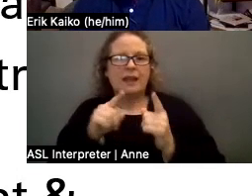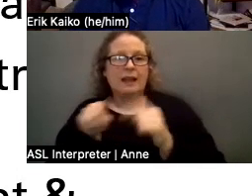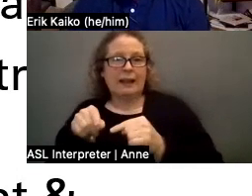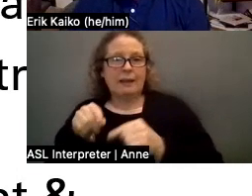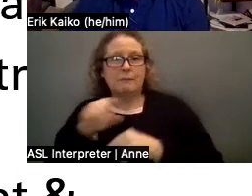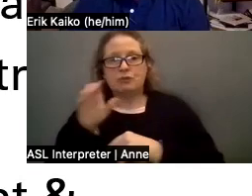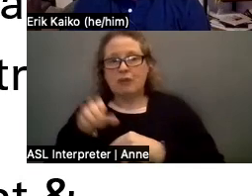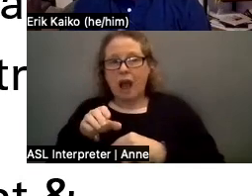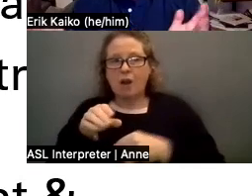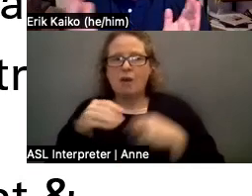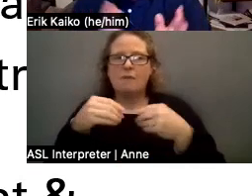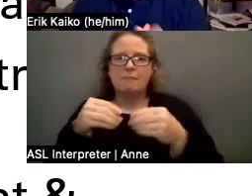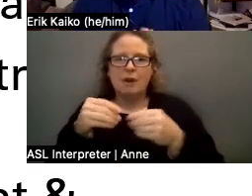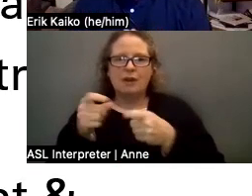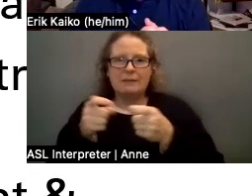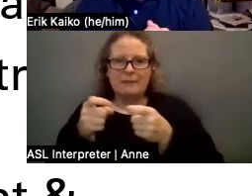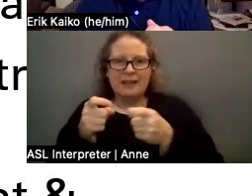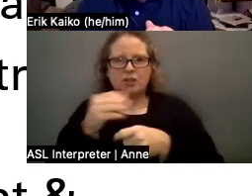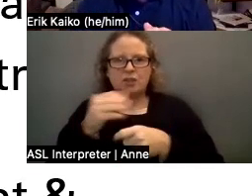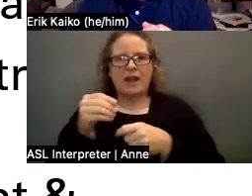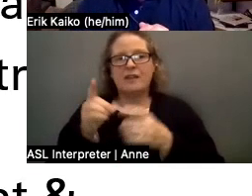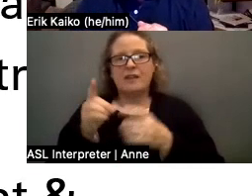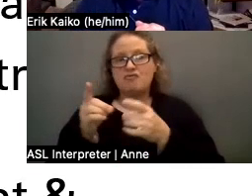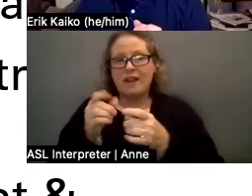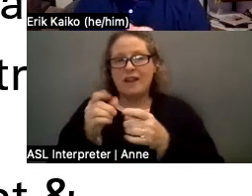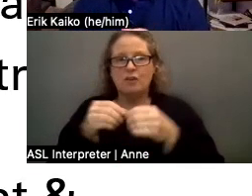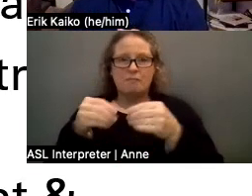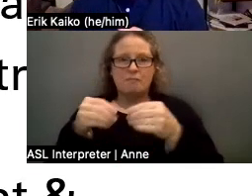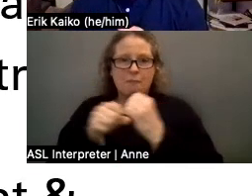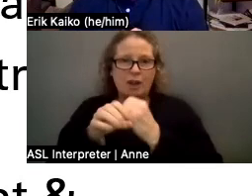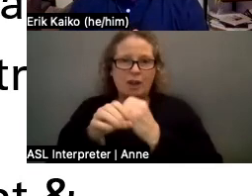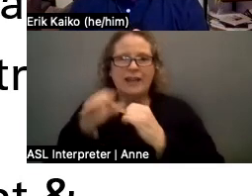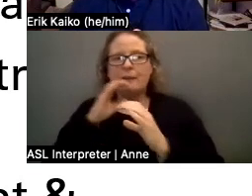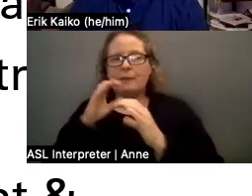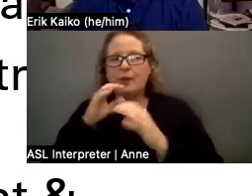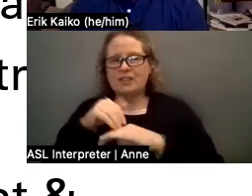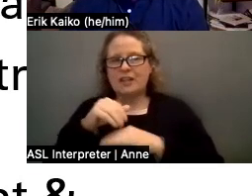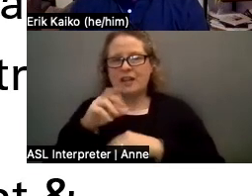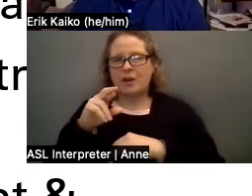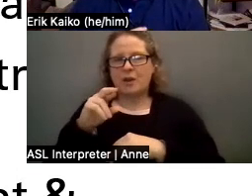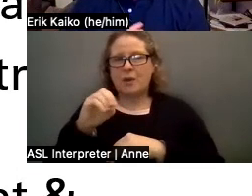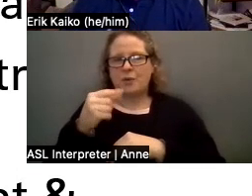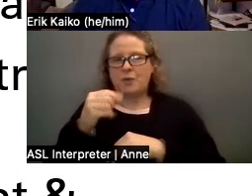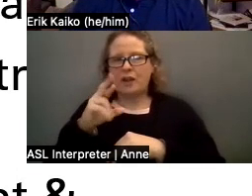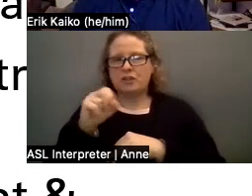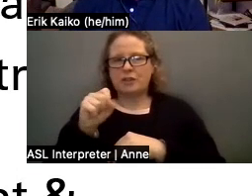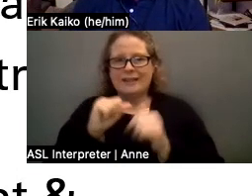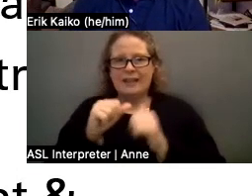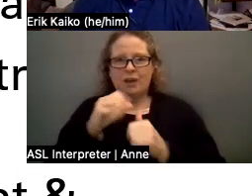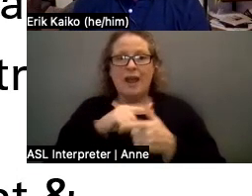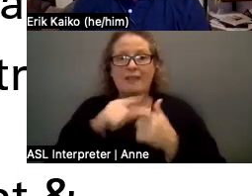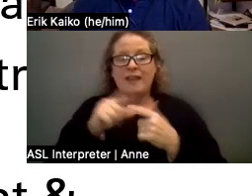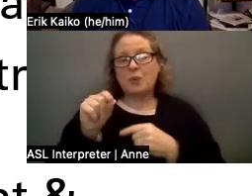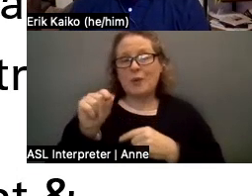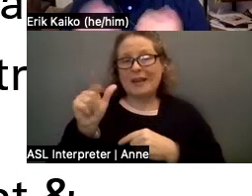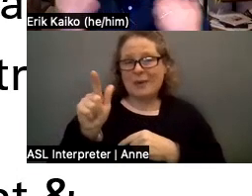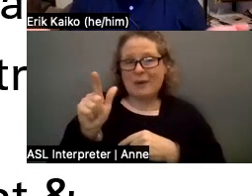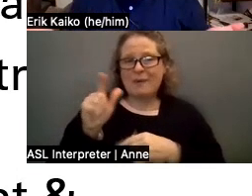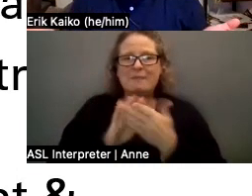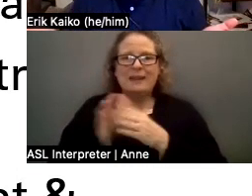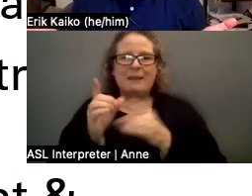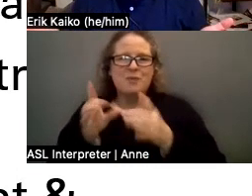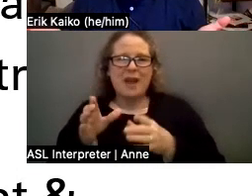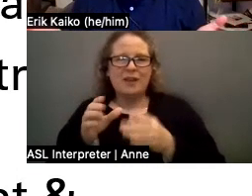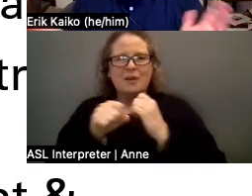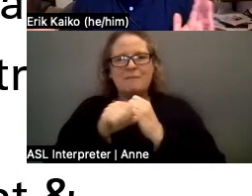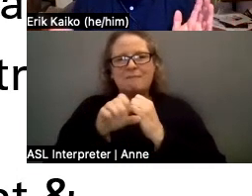in 2021, I became the director of marketing and communications at Hubbard Street Dance Chicago, where I am now. Also, if you